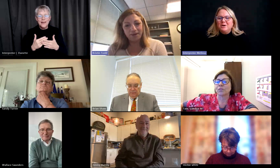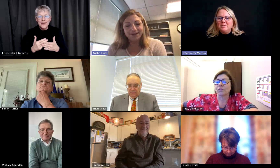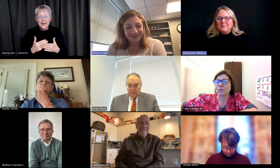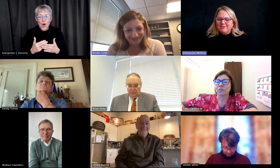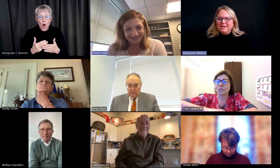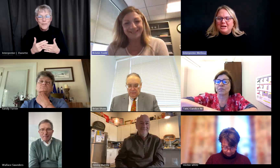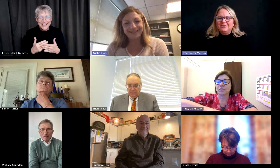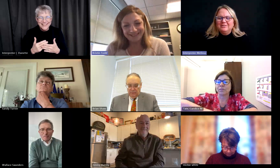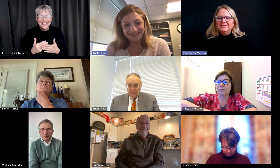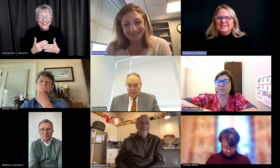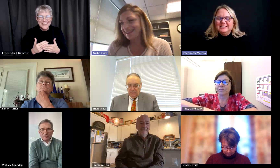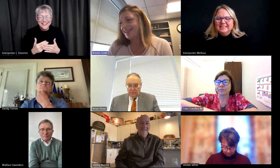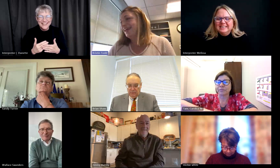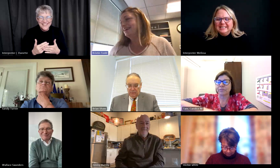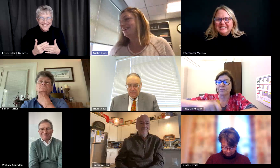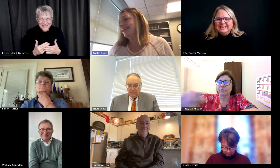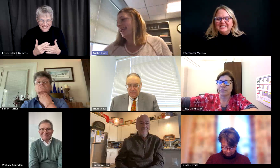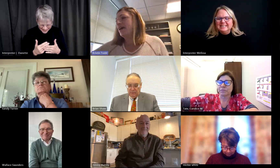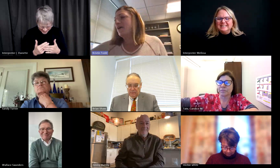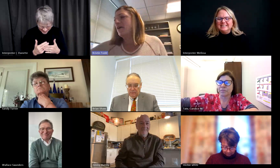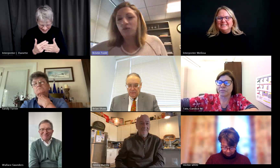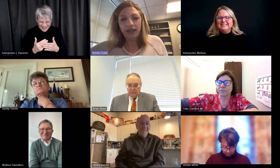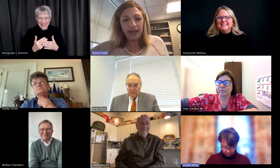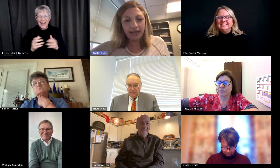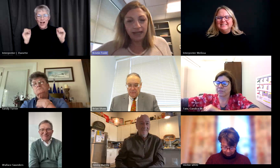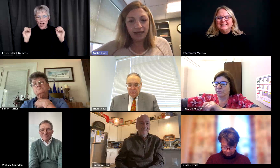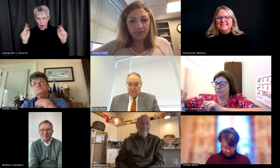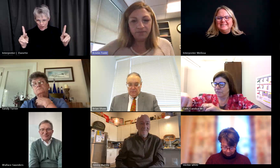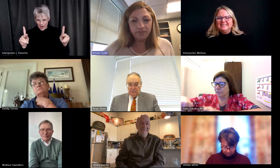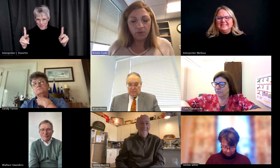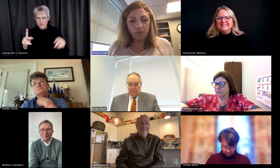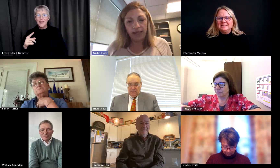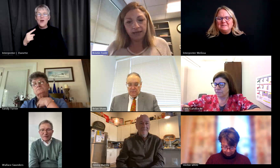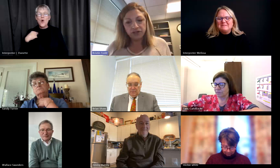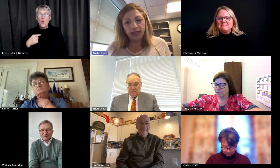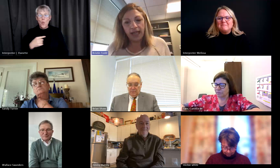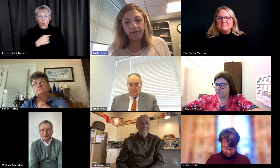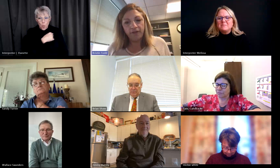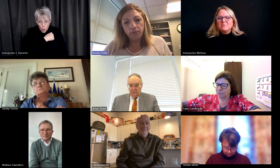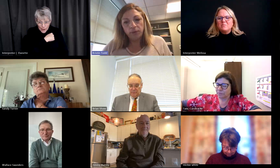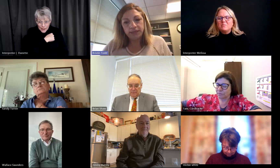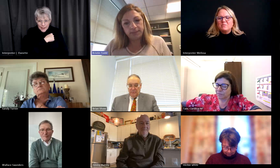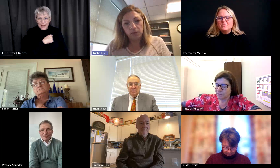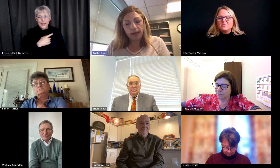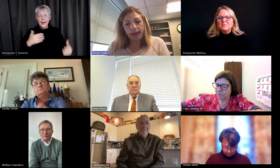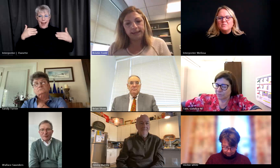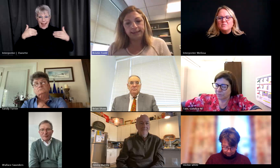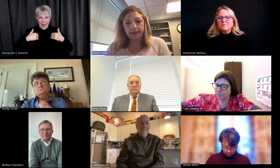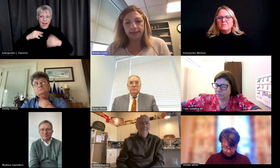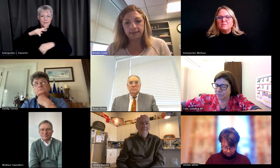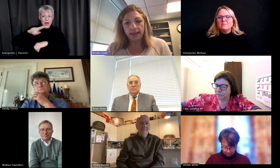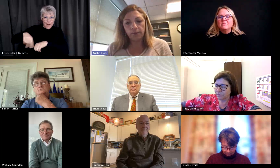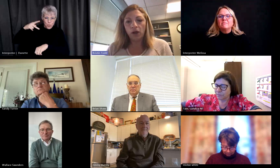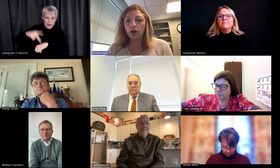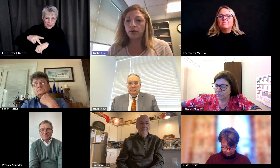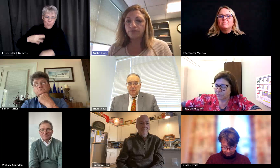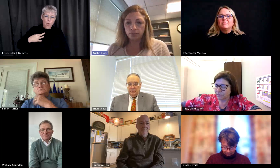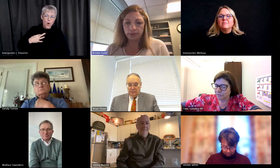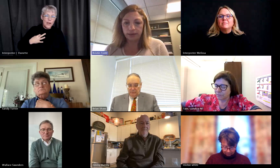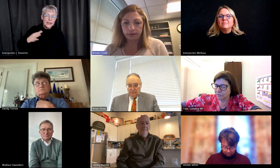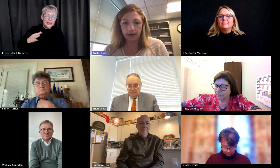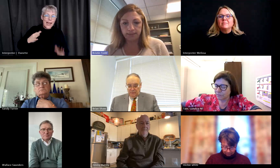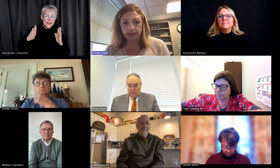They're small, but they're there. Okay. We actually have a principal candidate that we